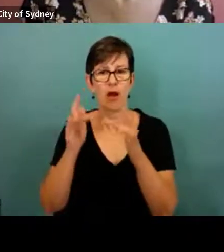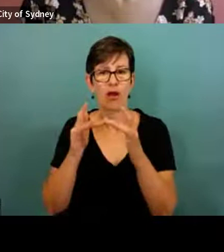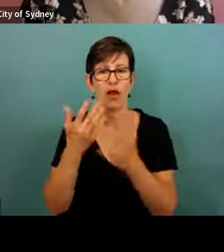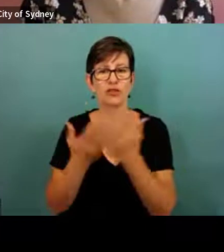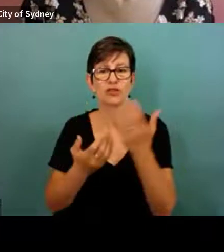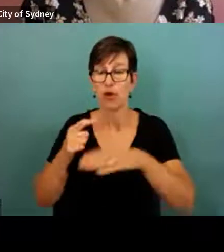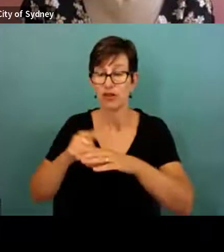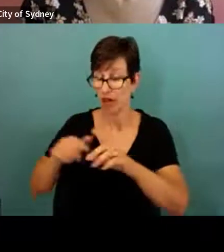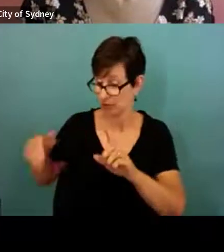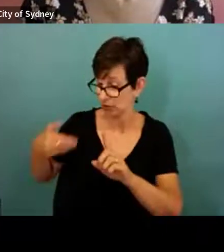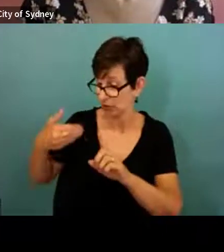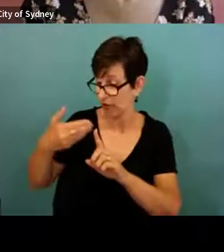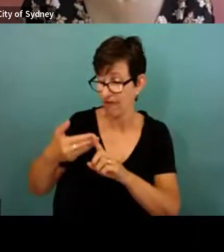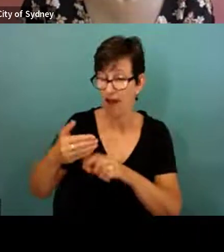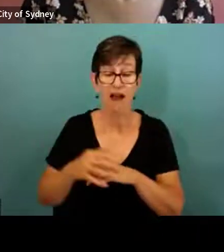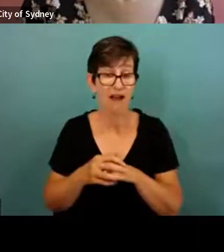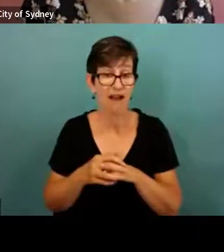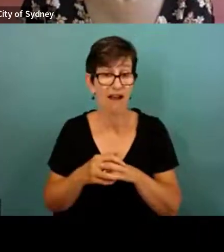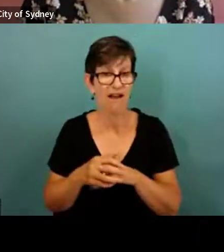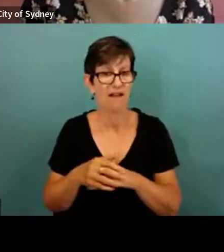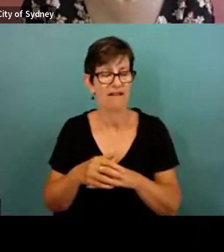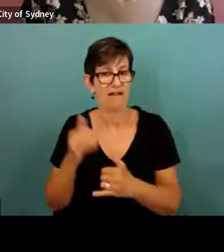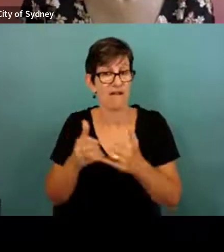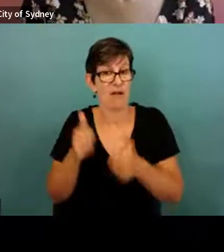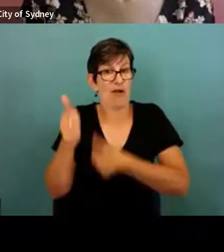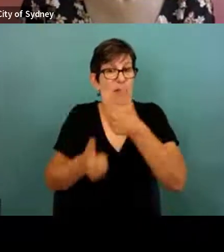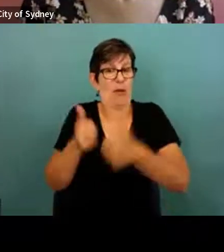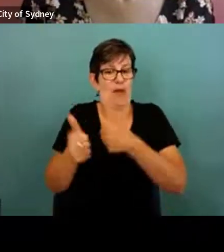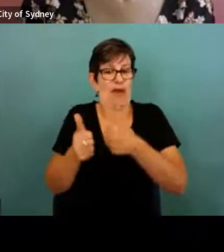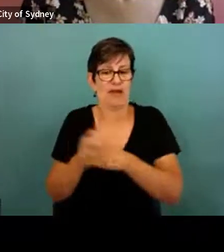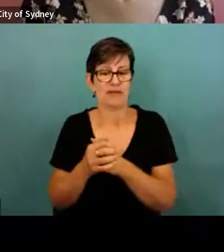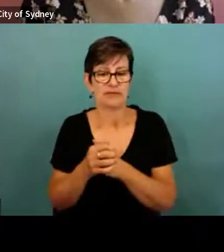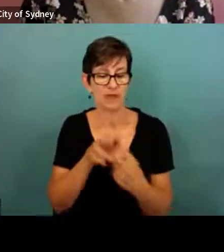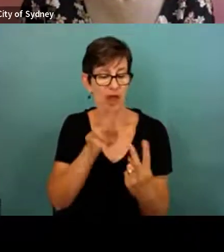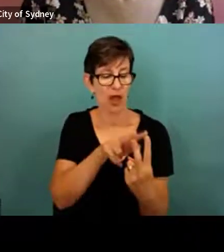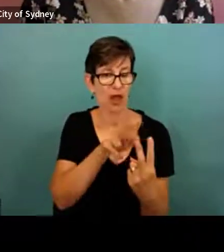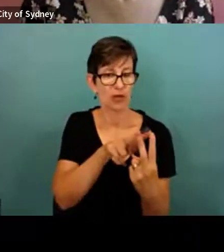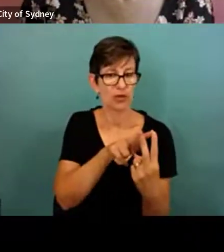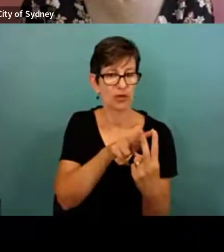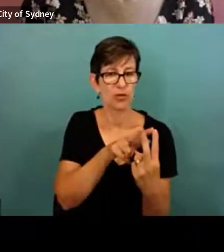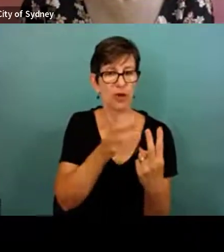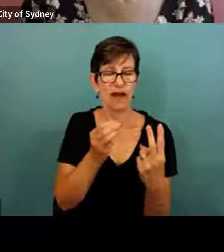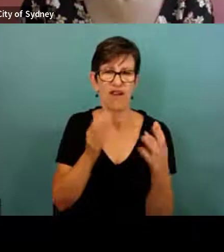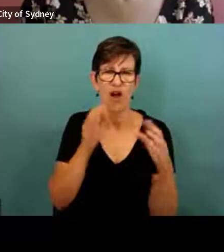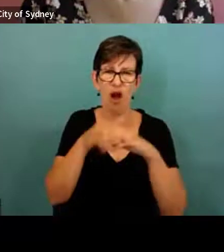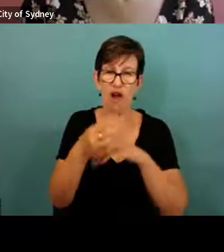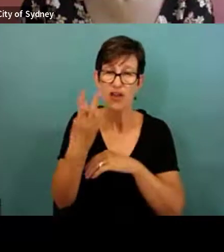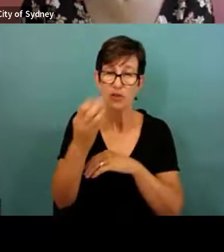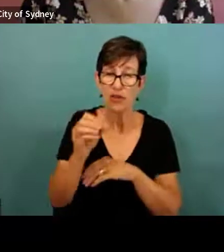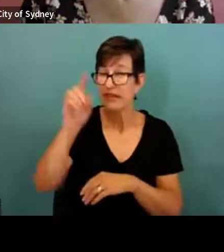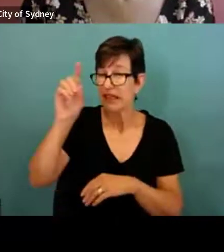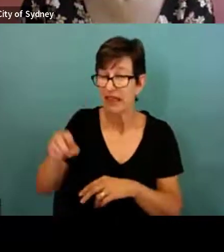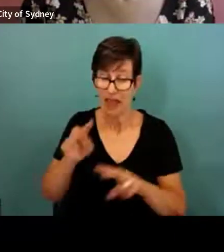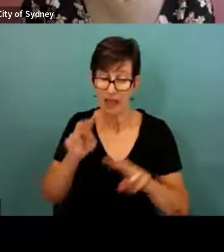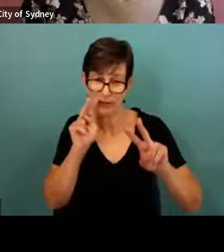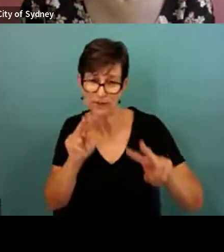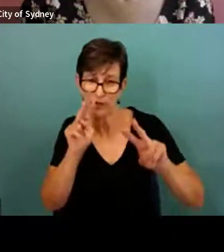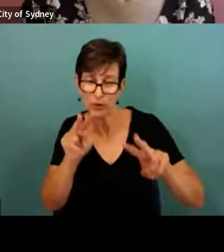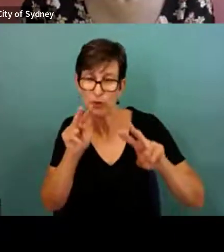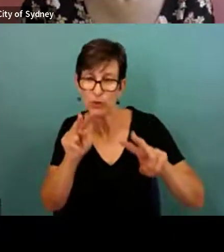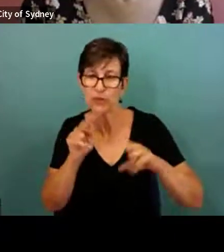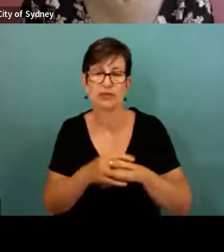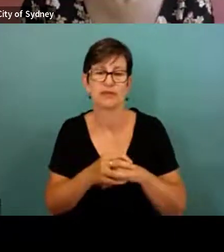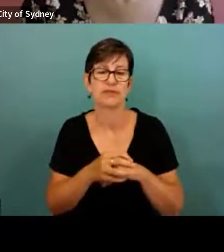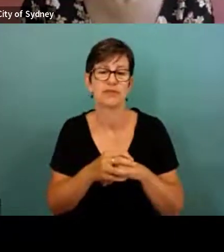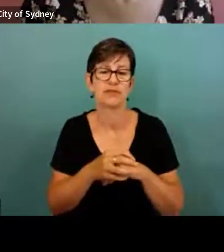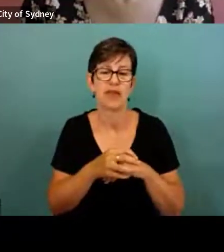so far, which have been very popular, 2 with over 20,000 views. Kathryn has